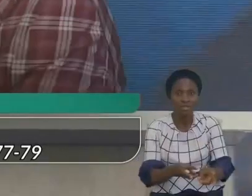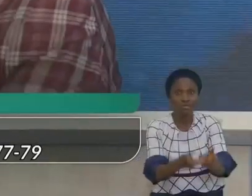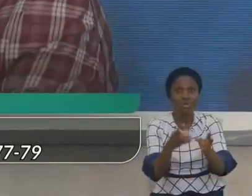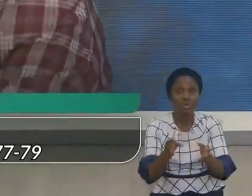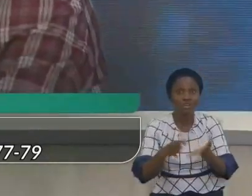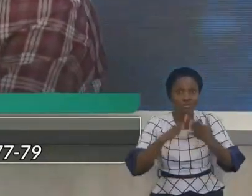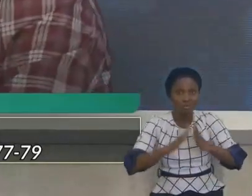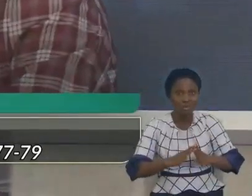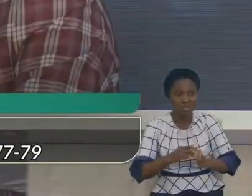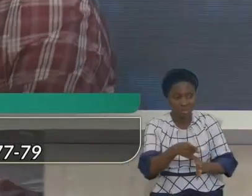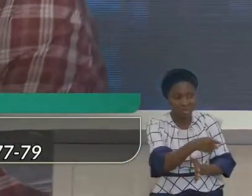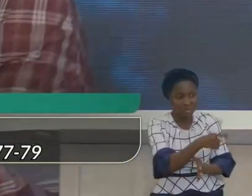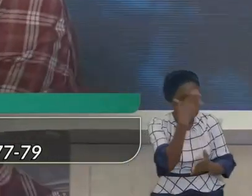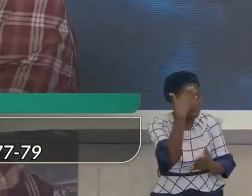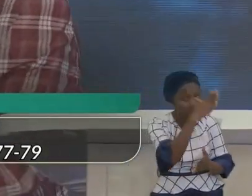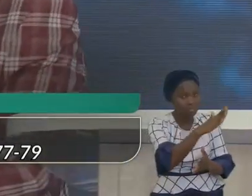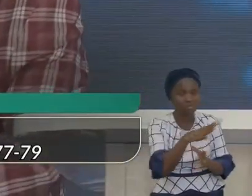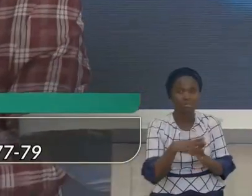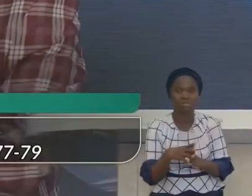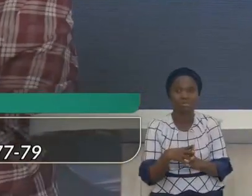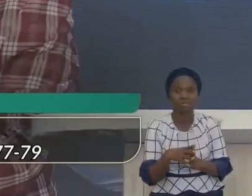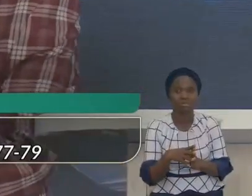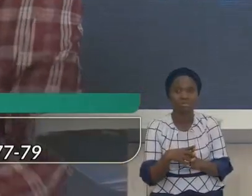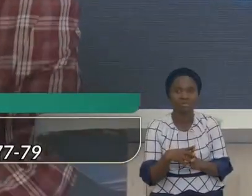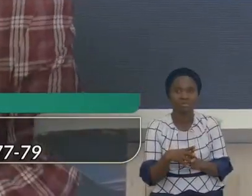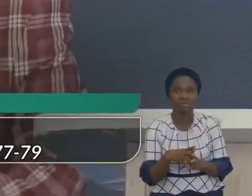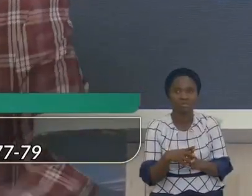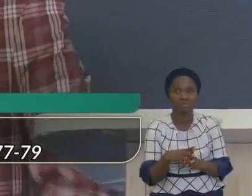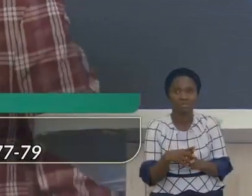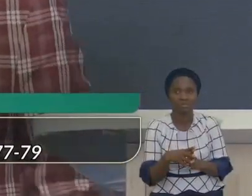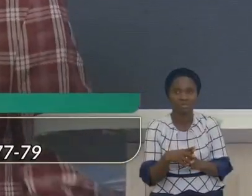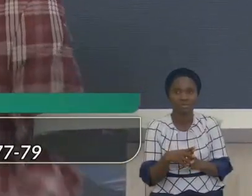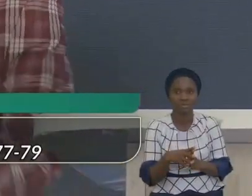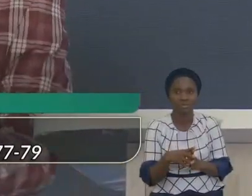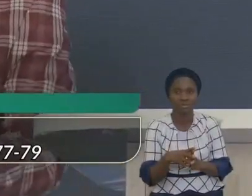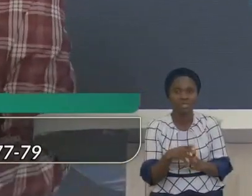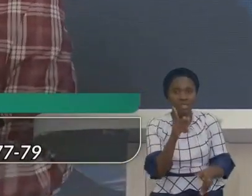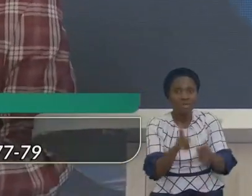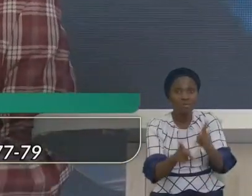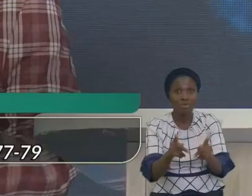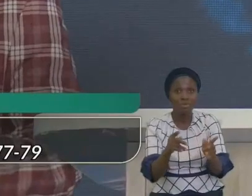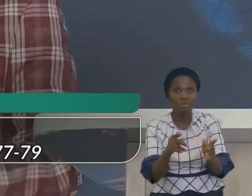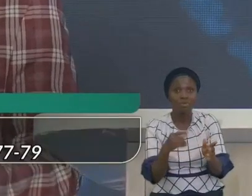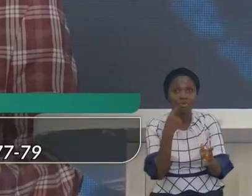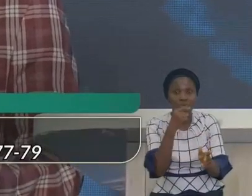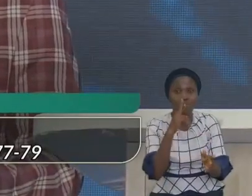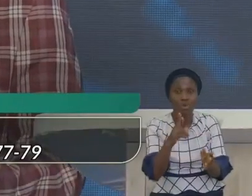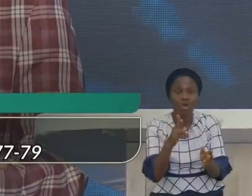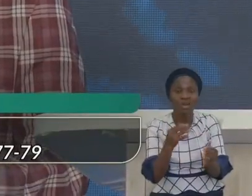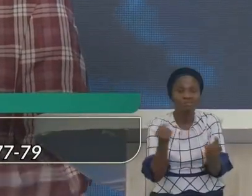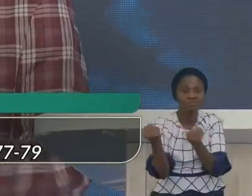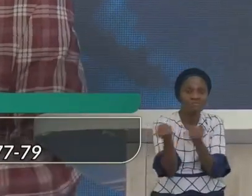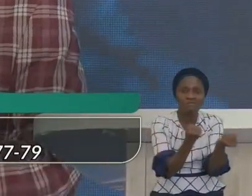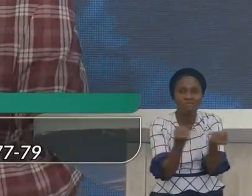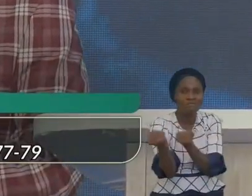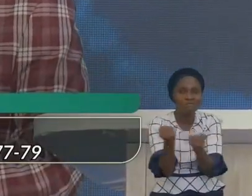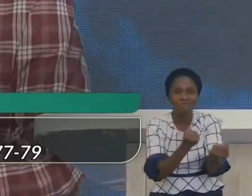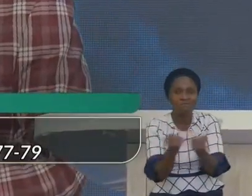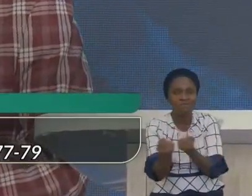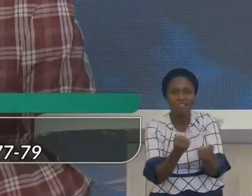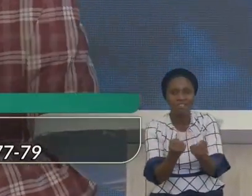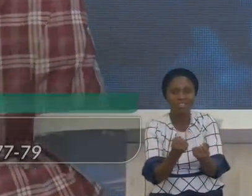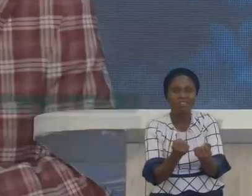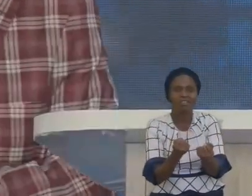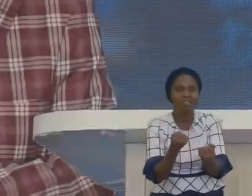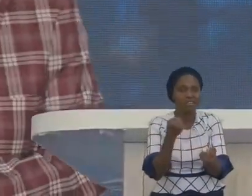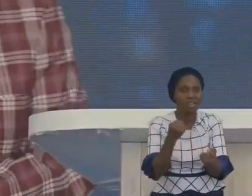The people who are fighting and striving for something higher in this world, the way of peace they do not